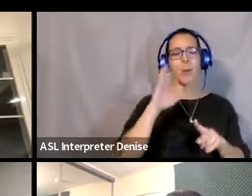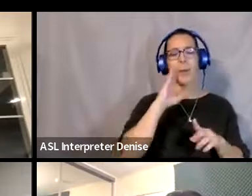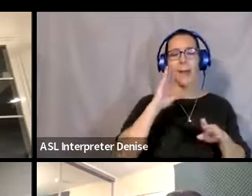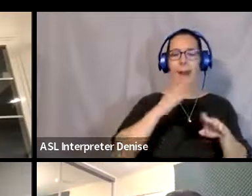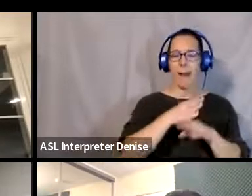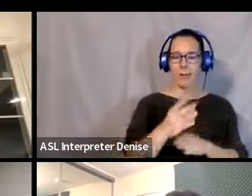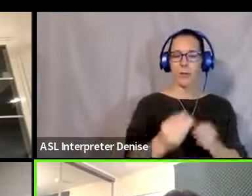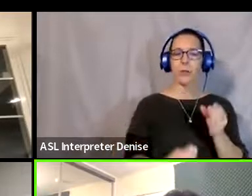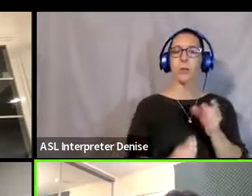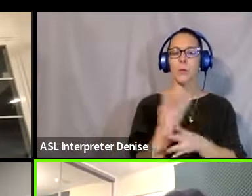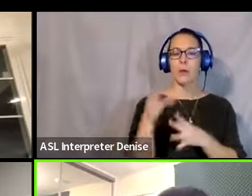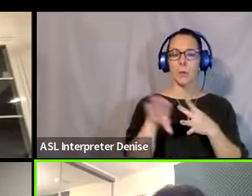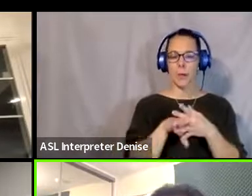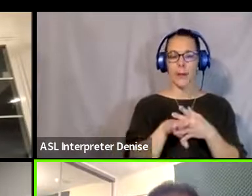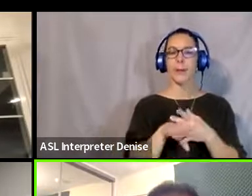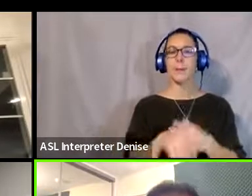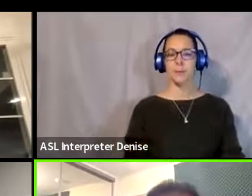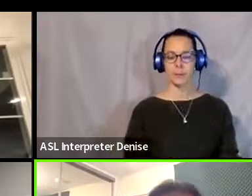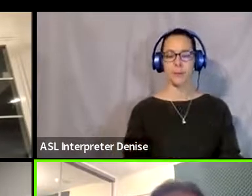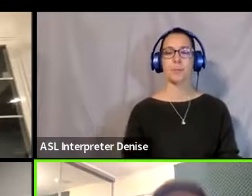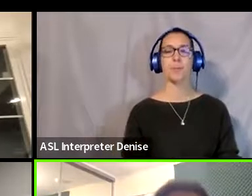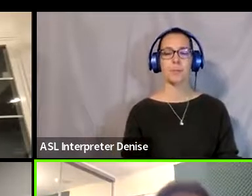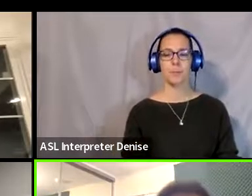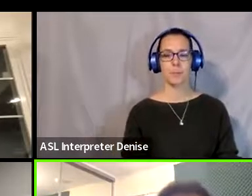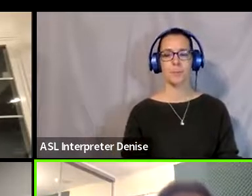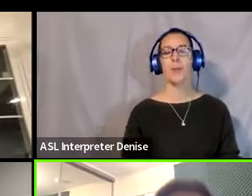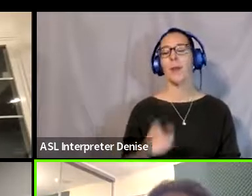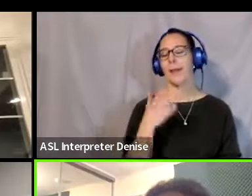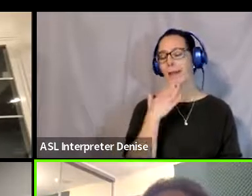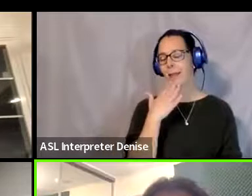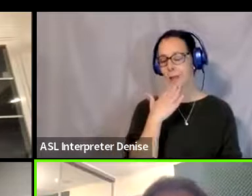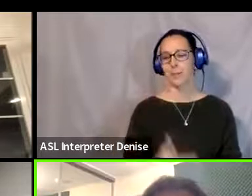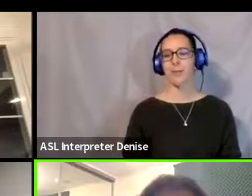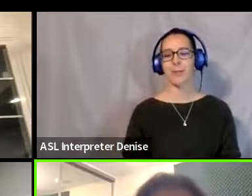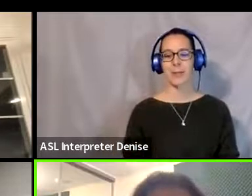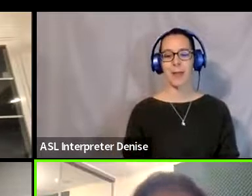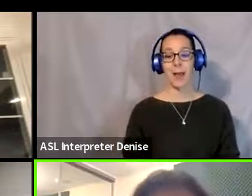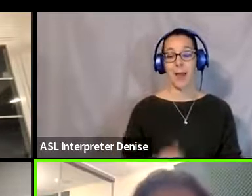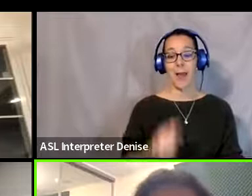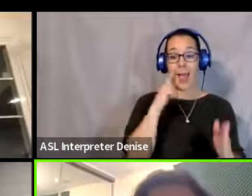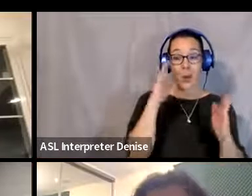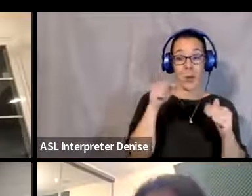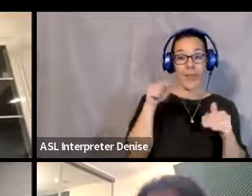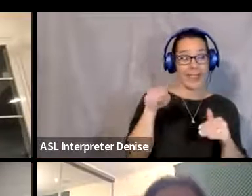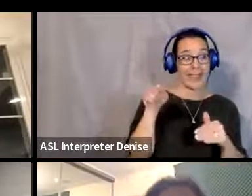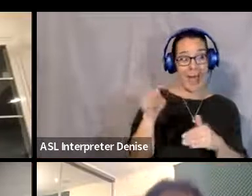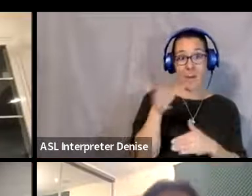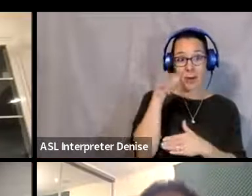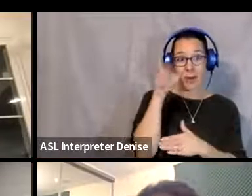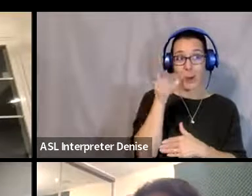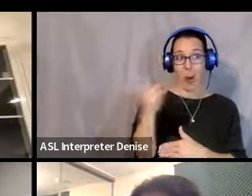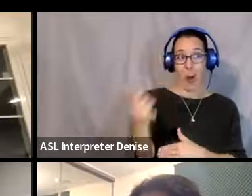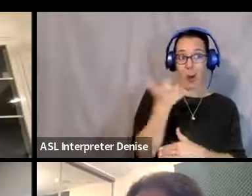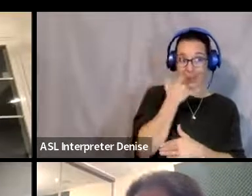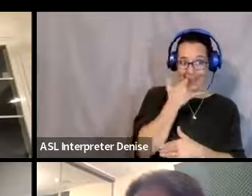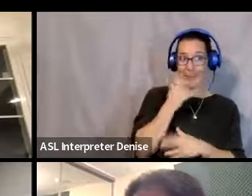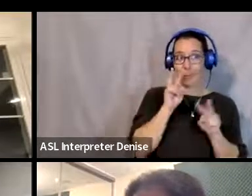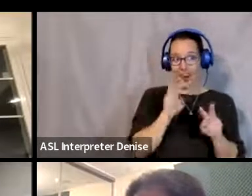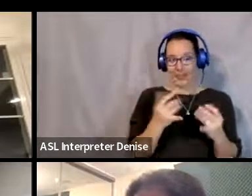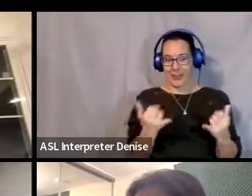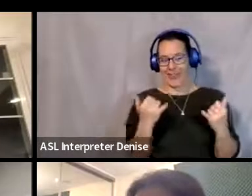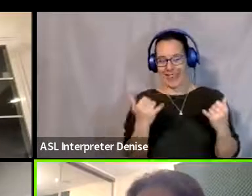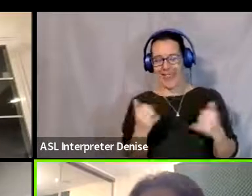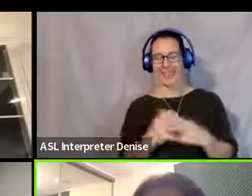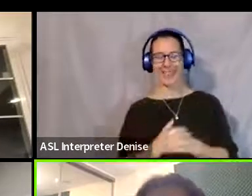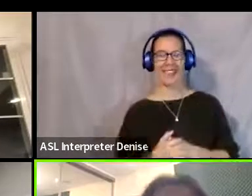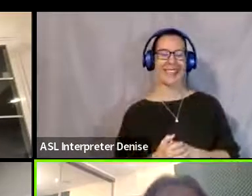break. Mm-hmm. Okay, thank you so much. I hope the parent is watching this, and otherwise I will email you.